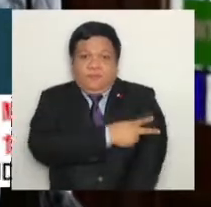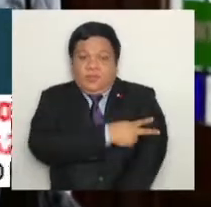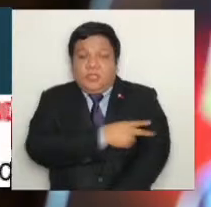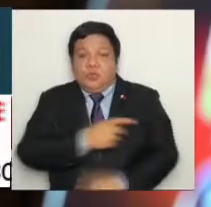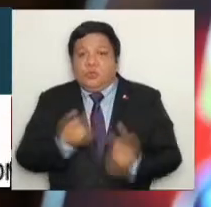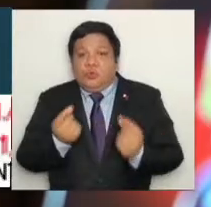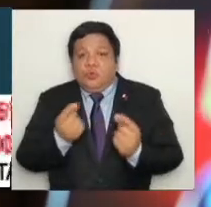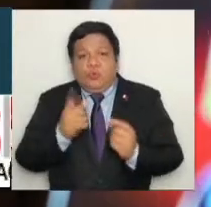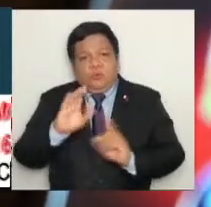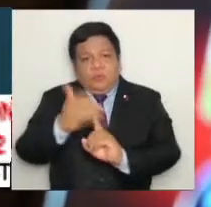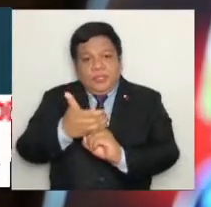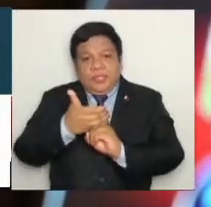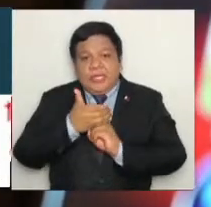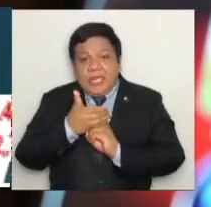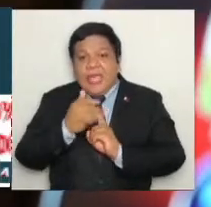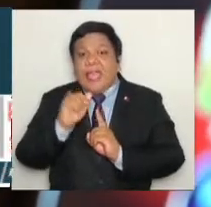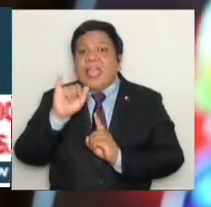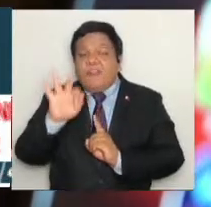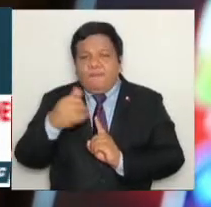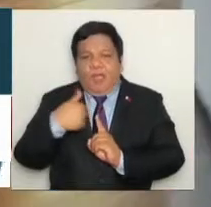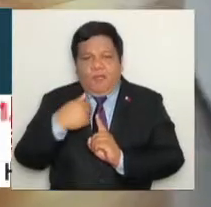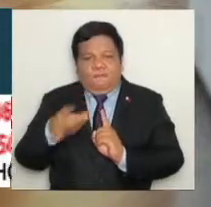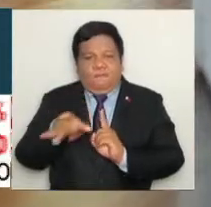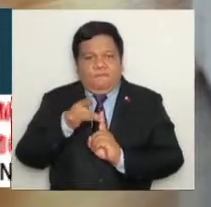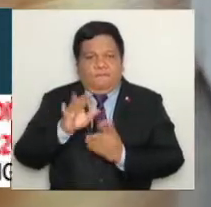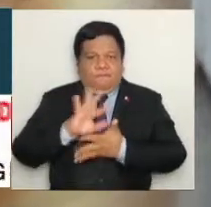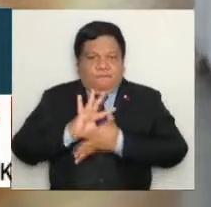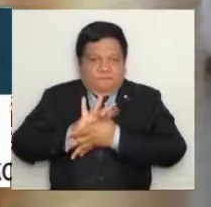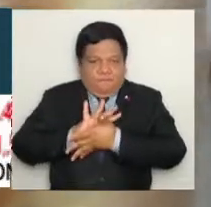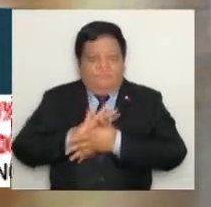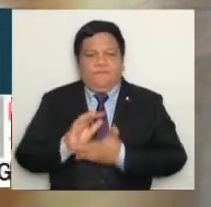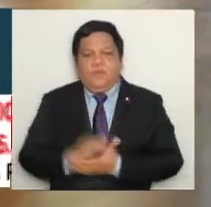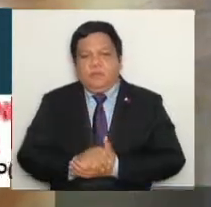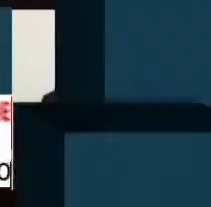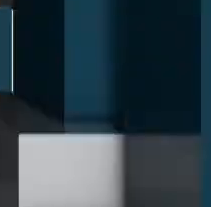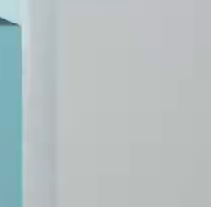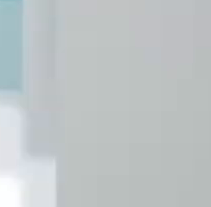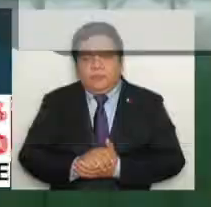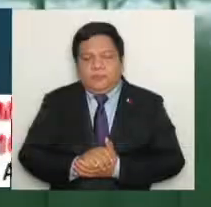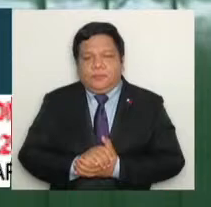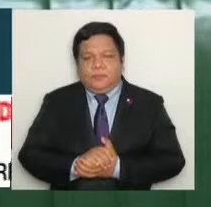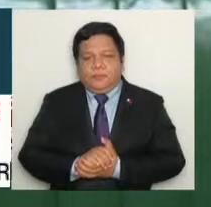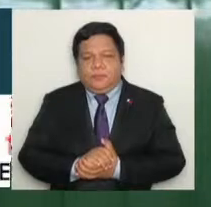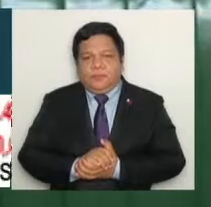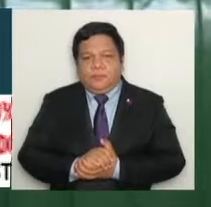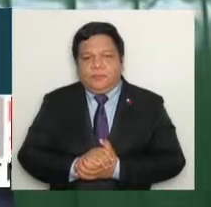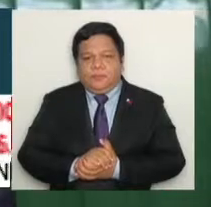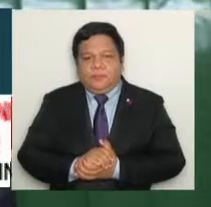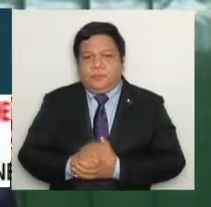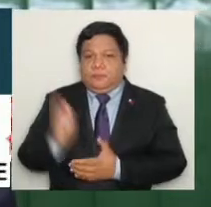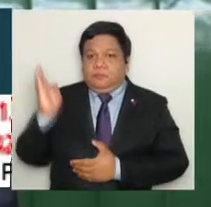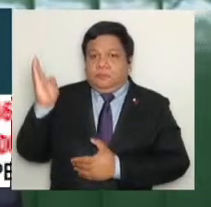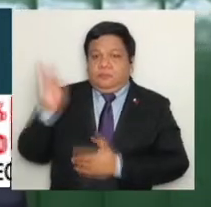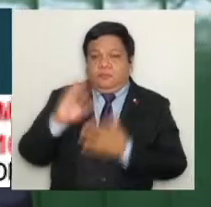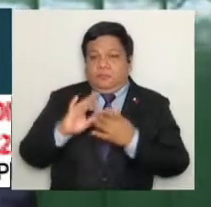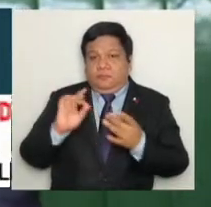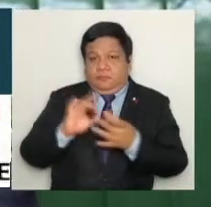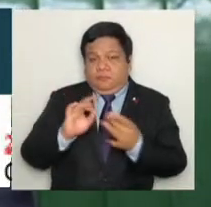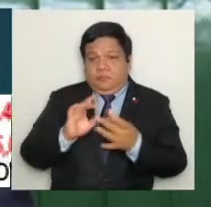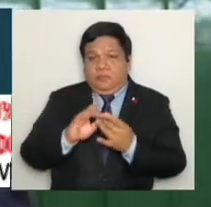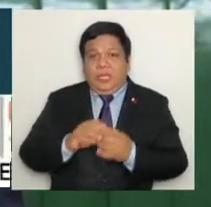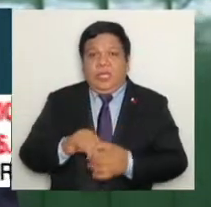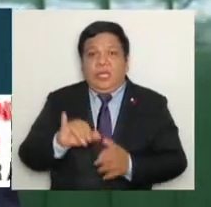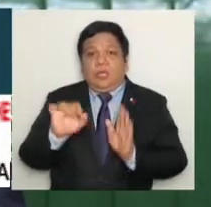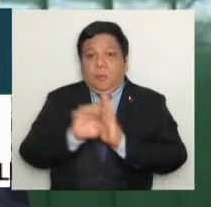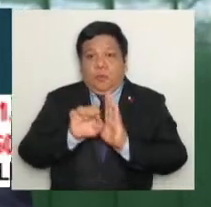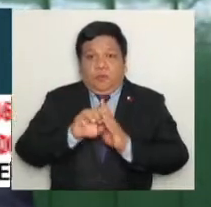self-isolate if they also test positive for the virus. If someone gets their dose, their second dose,